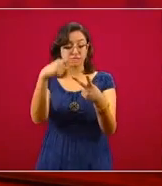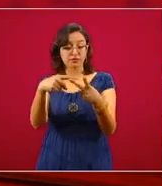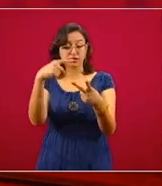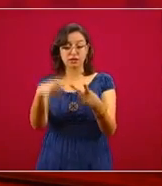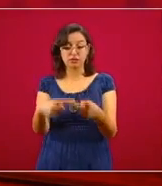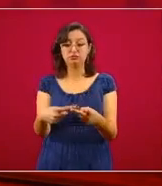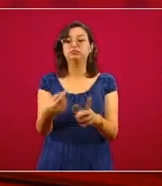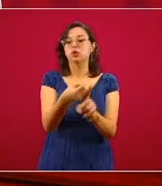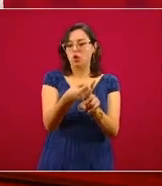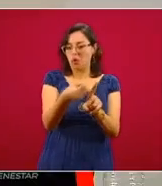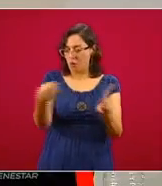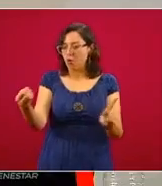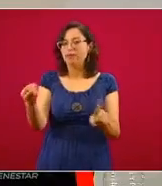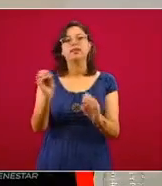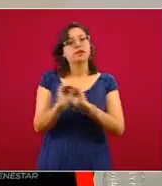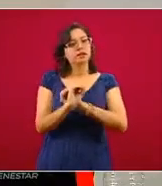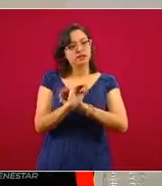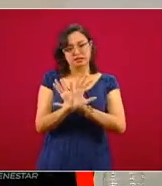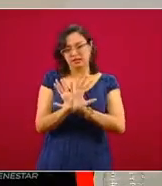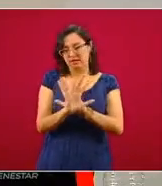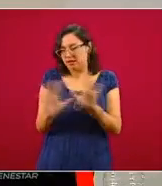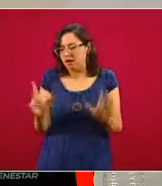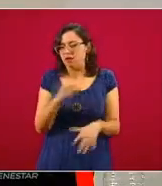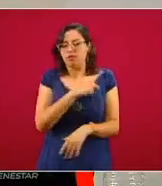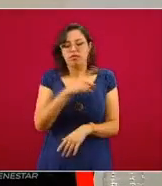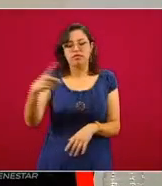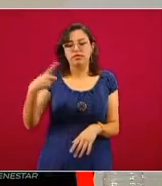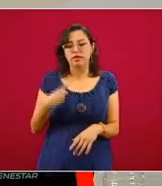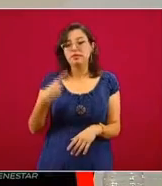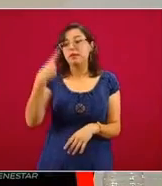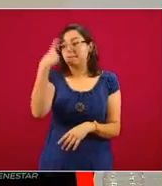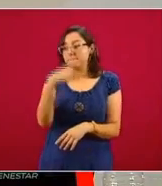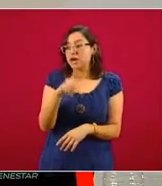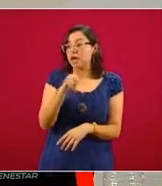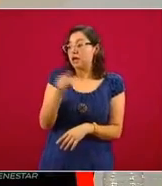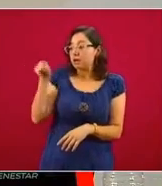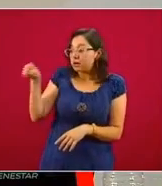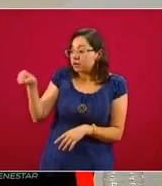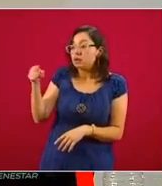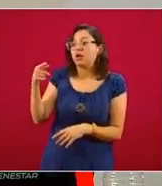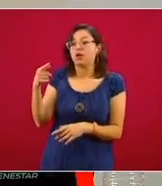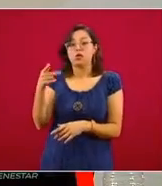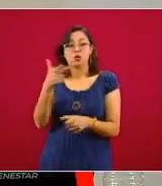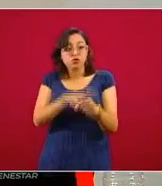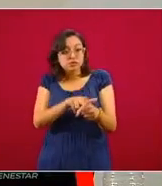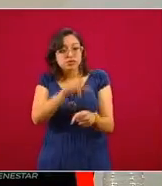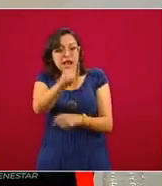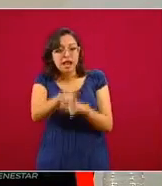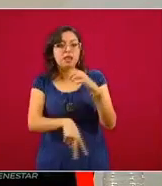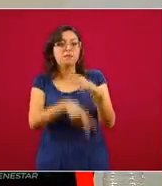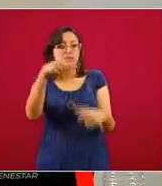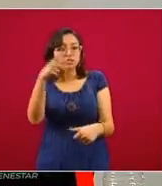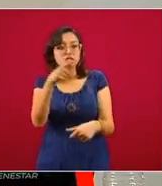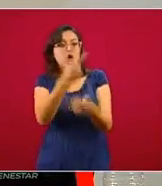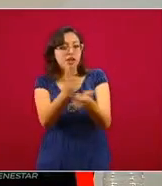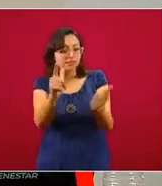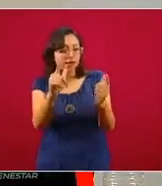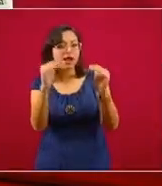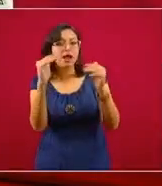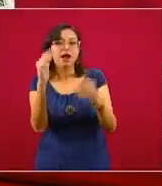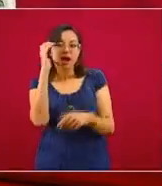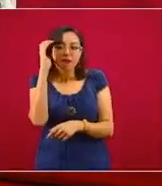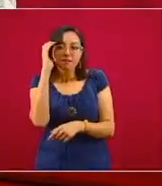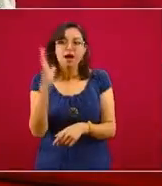them. It has to be orderly. People have to go to the correct place where there is availability of beds, just like